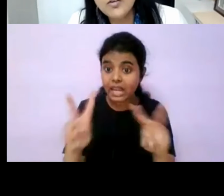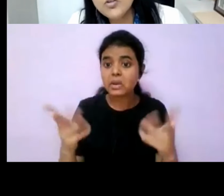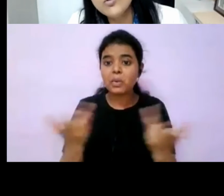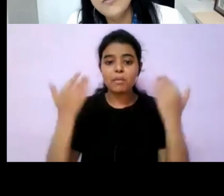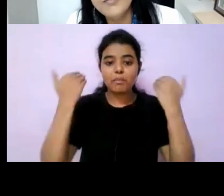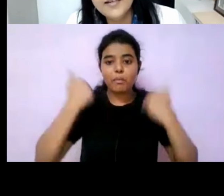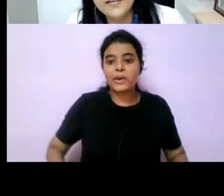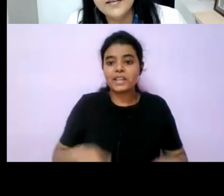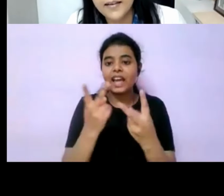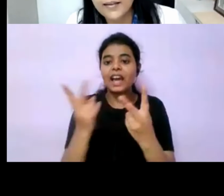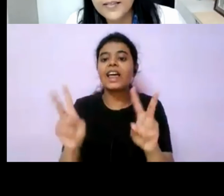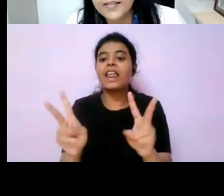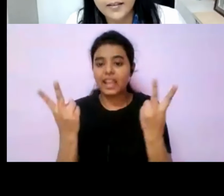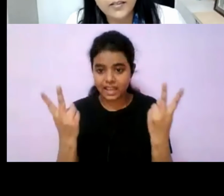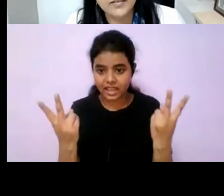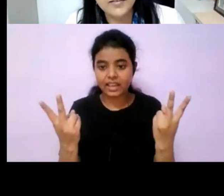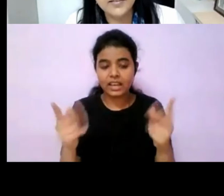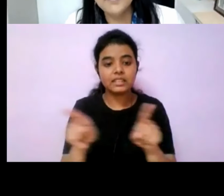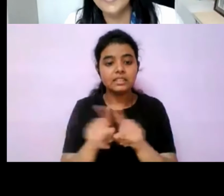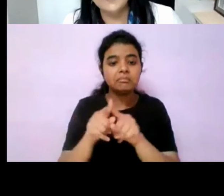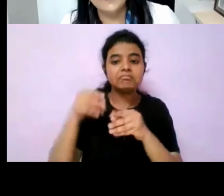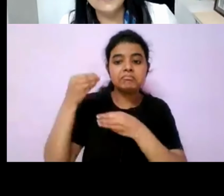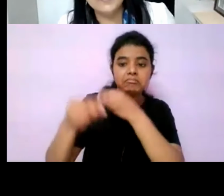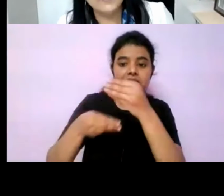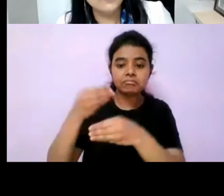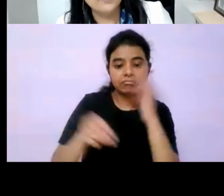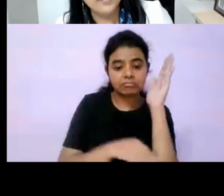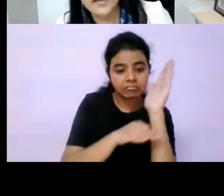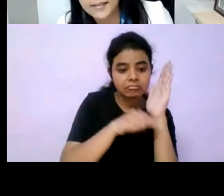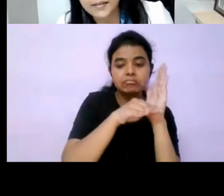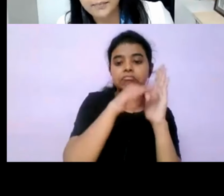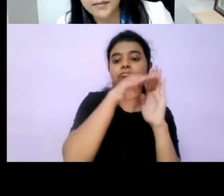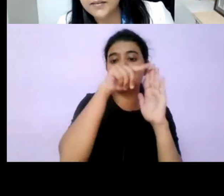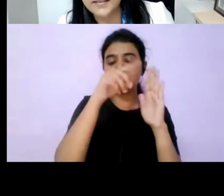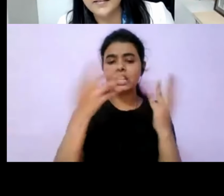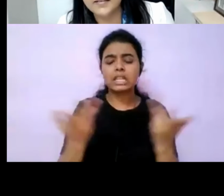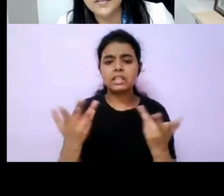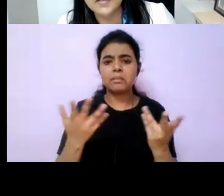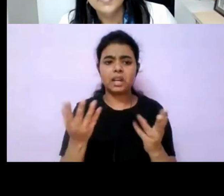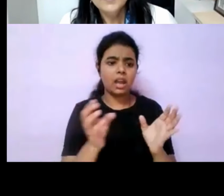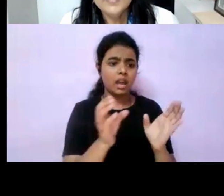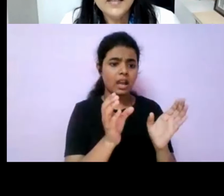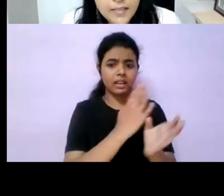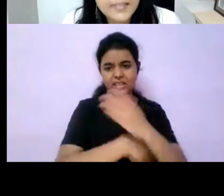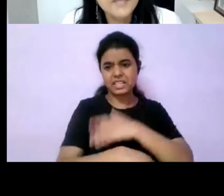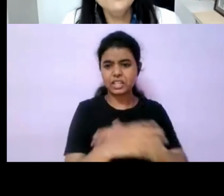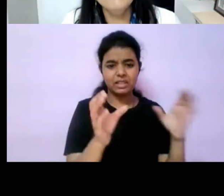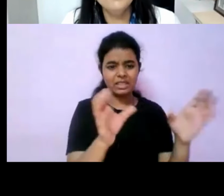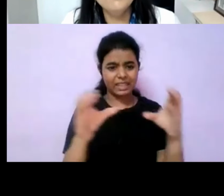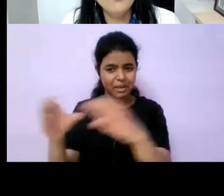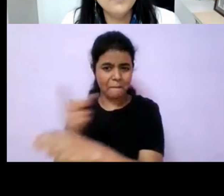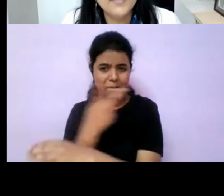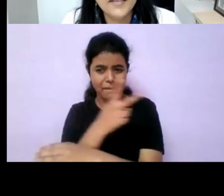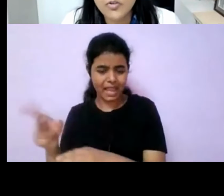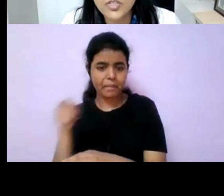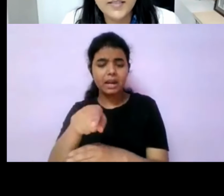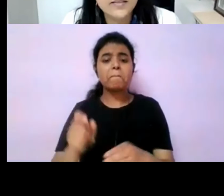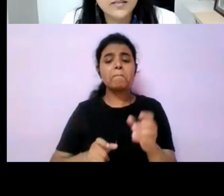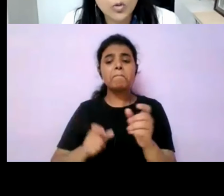impairments are also often hierarchically structured. Some categories considered less acceptable than others. Thus, disabled women form